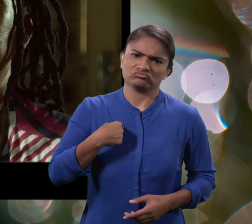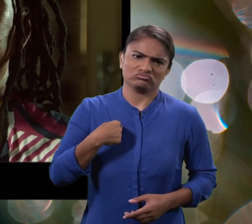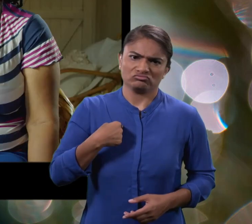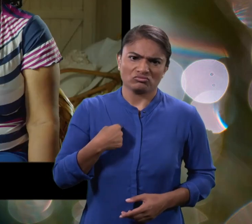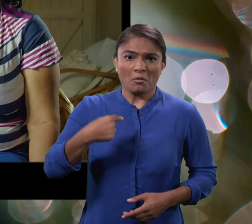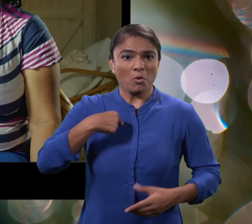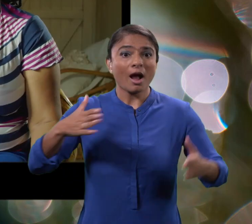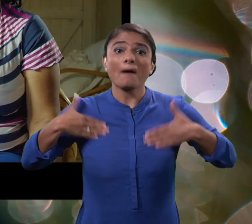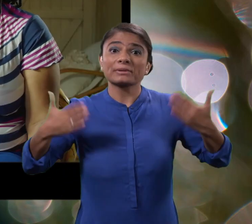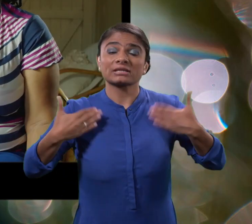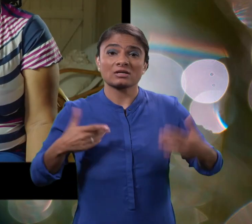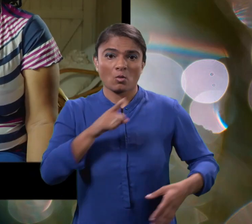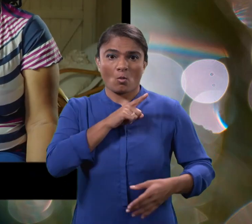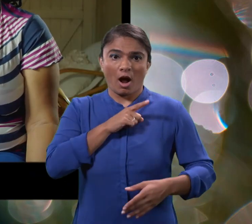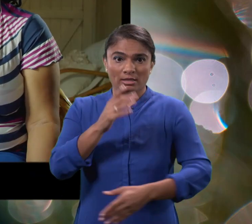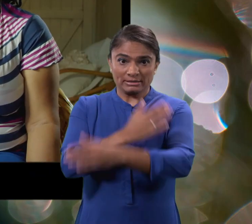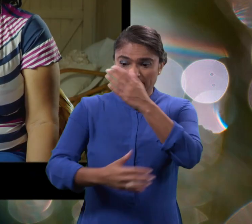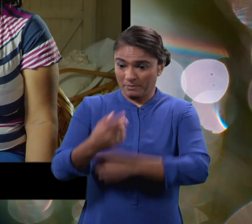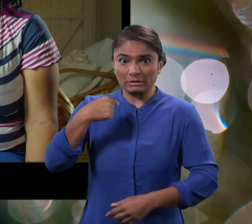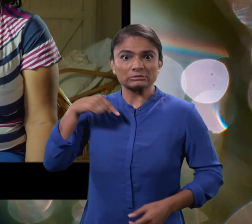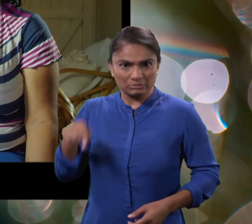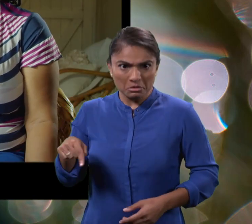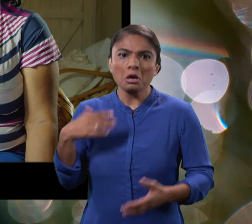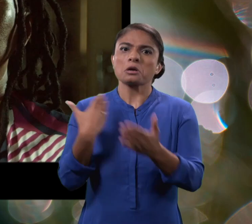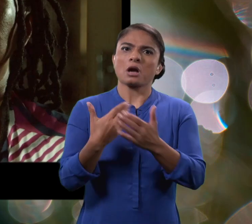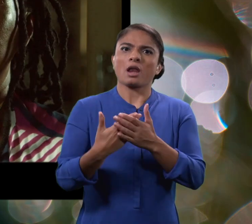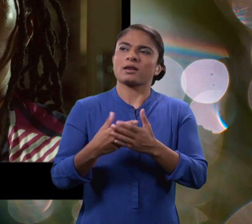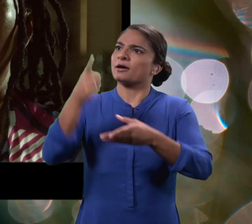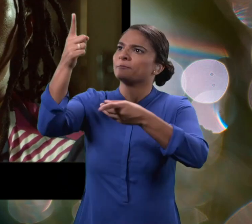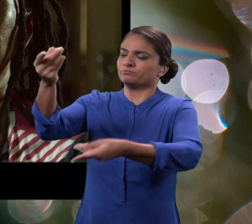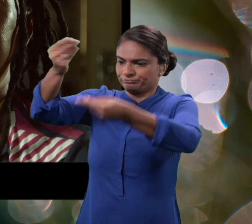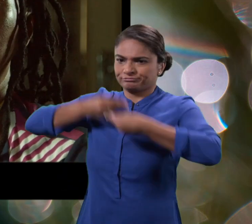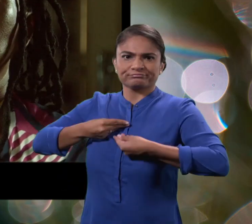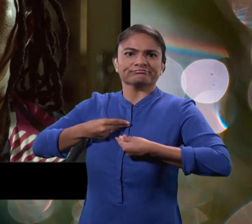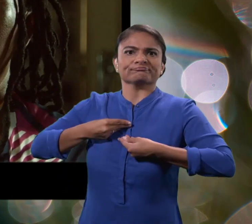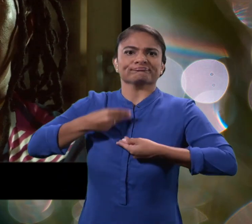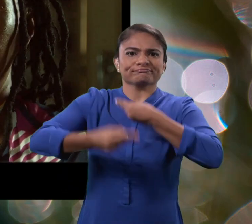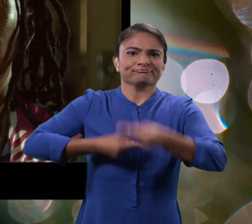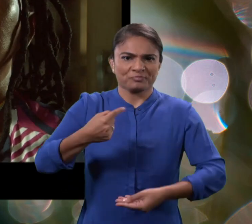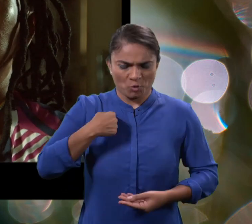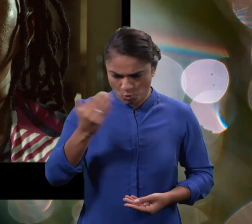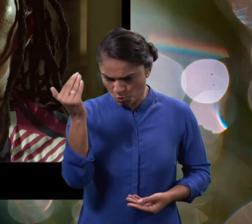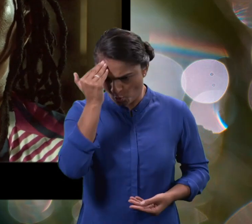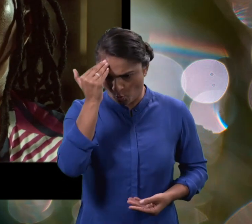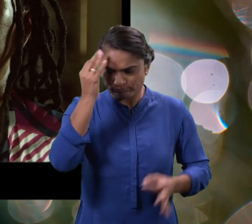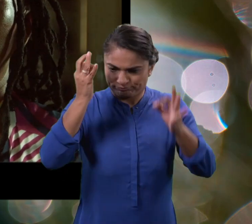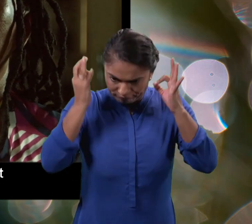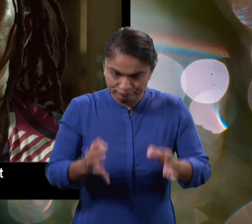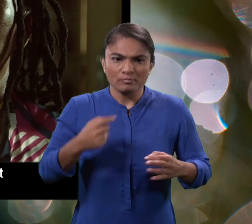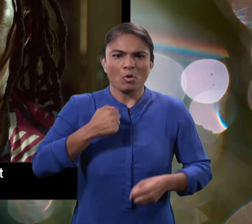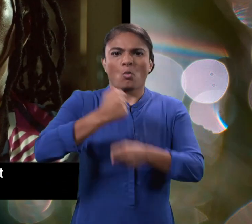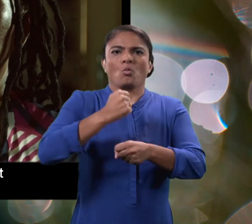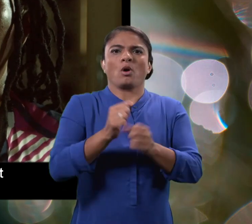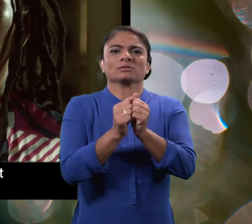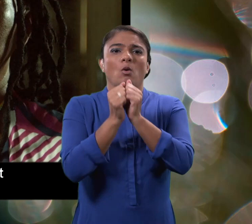phantsi. Baye bavuya kaloku xa ndikhubazekile ndibiziwe ngabantu abadala, baqonda kakuhle mna ndibiziwe nyani, ngoba